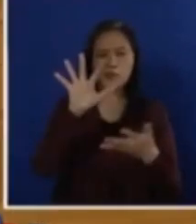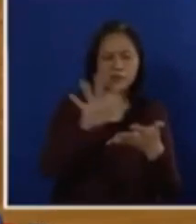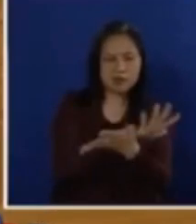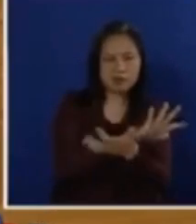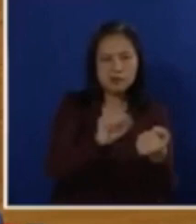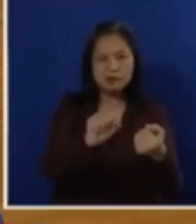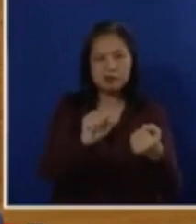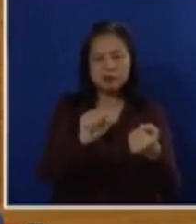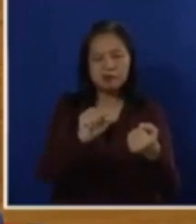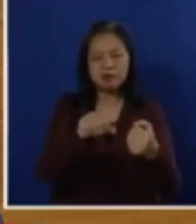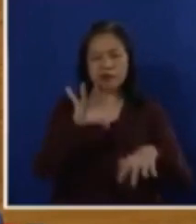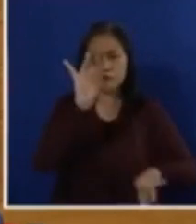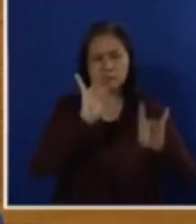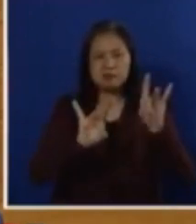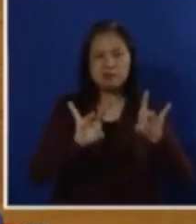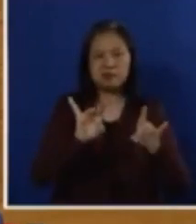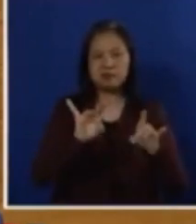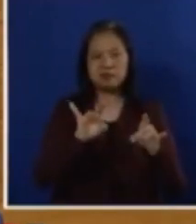the